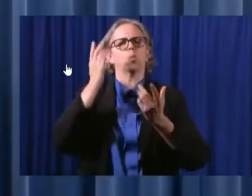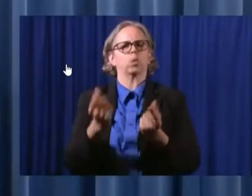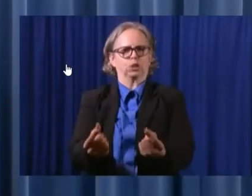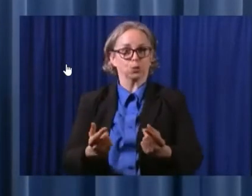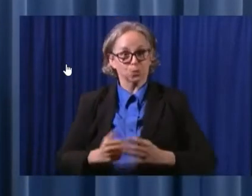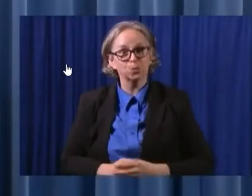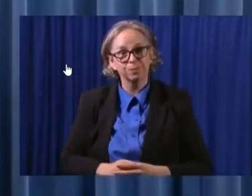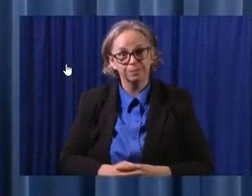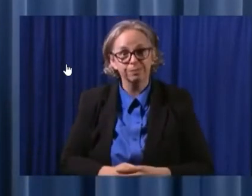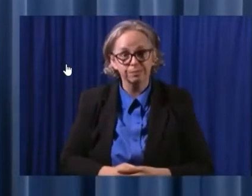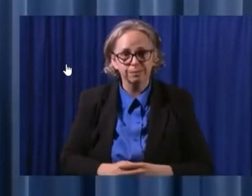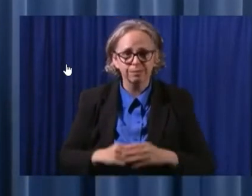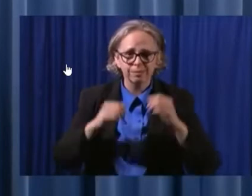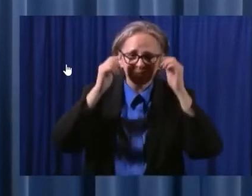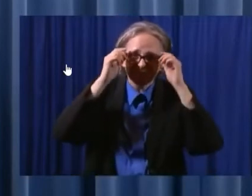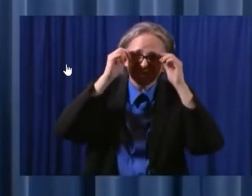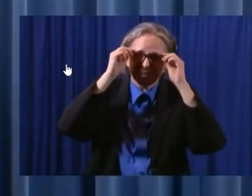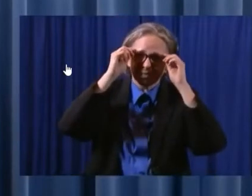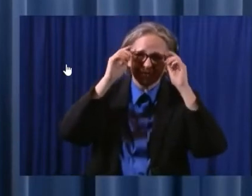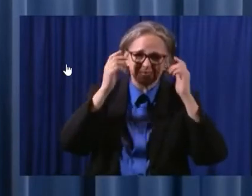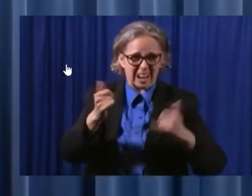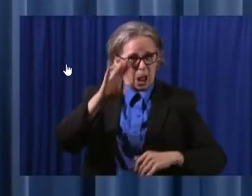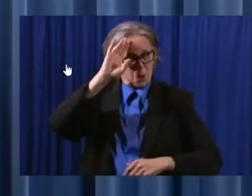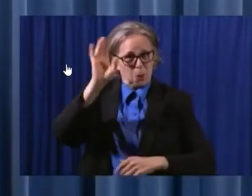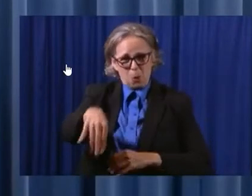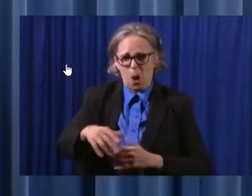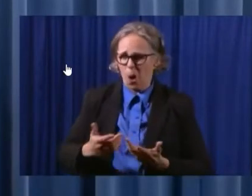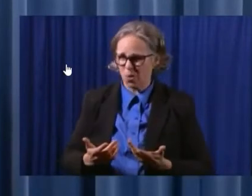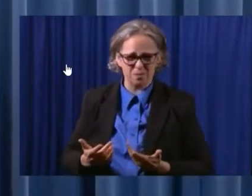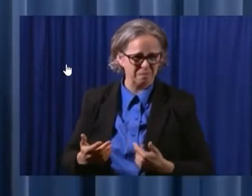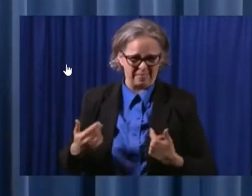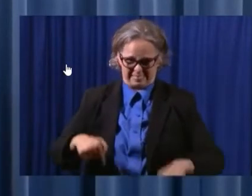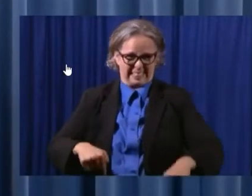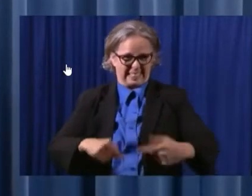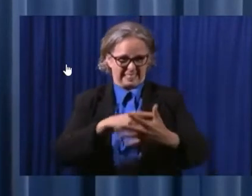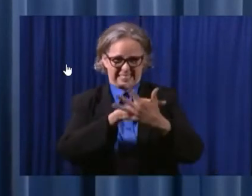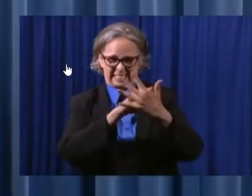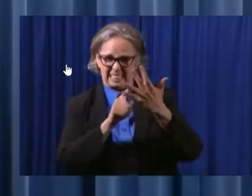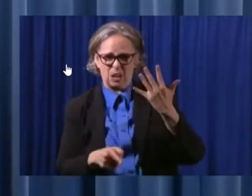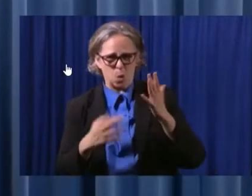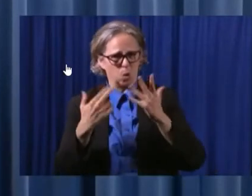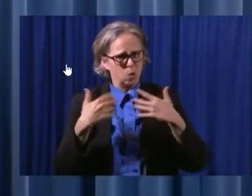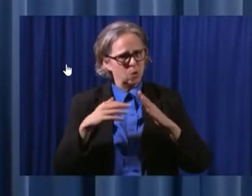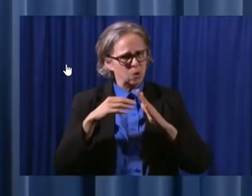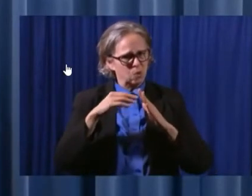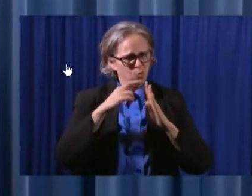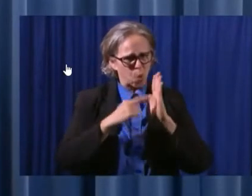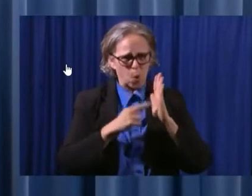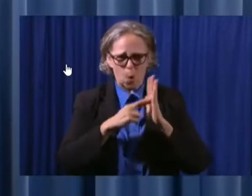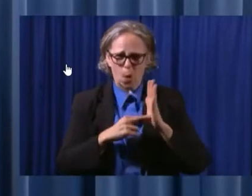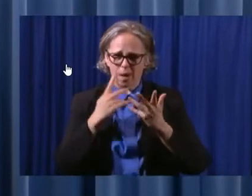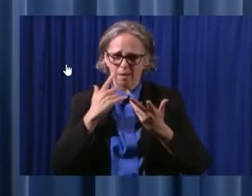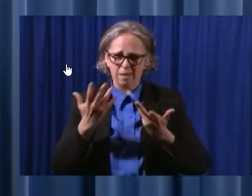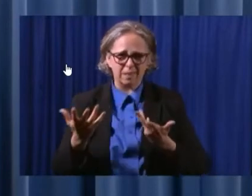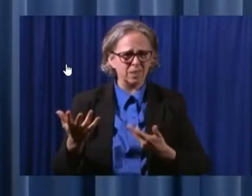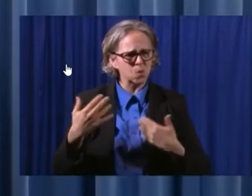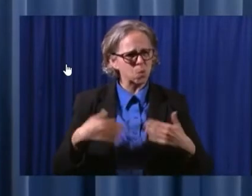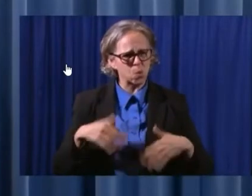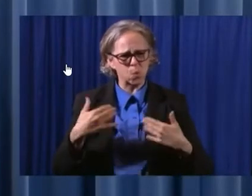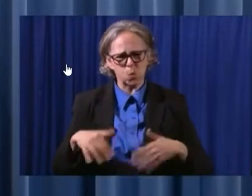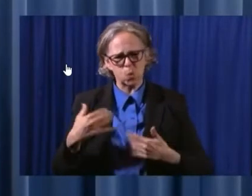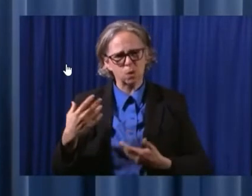expenses, and some that are already very much foreseen, I know, as talking to superintendents, that will now find